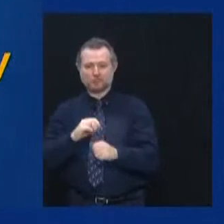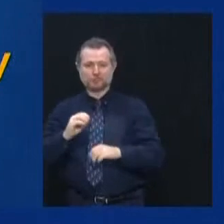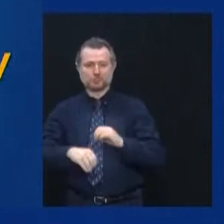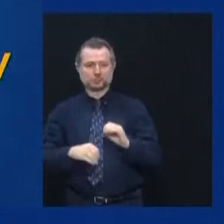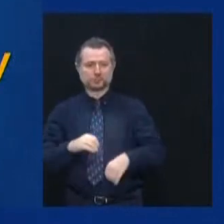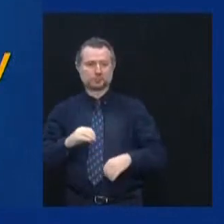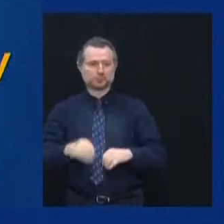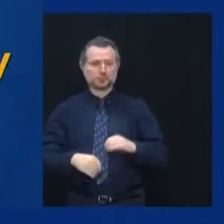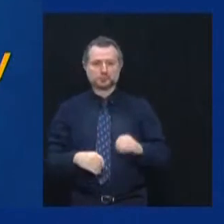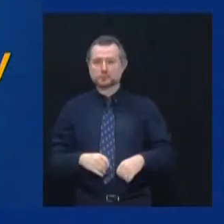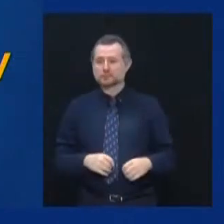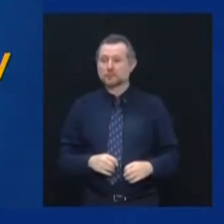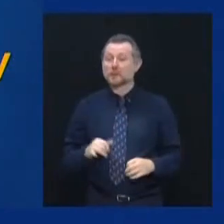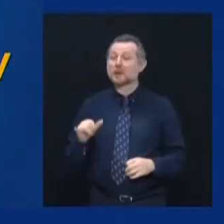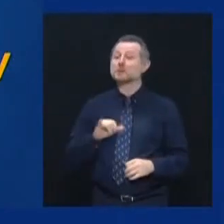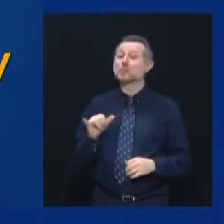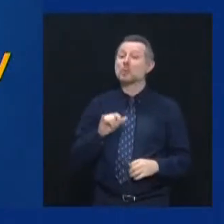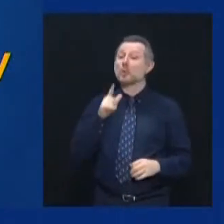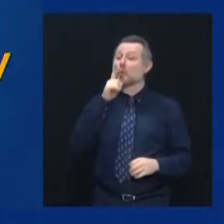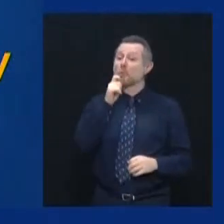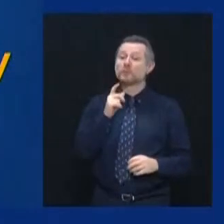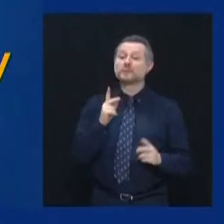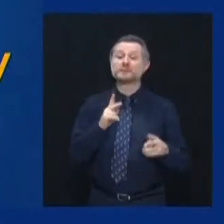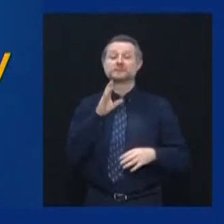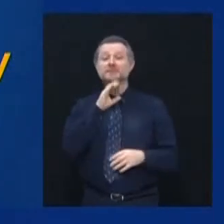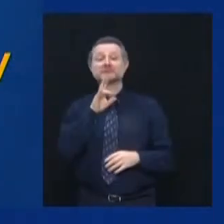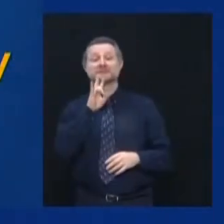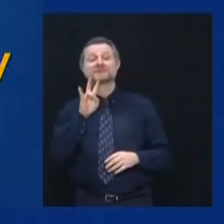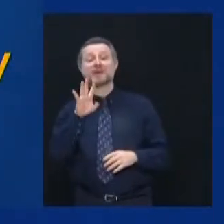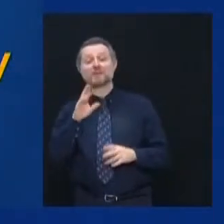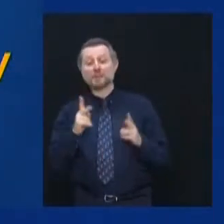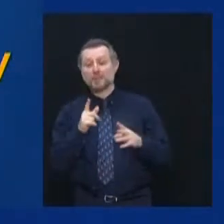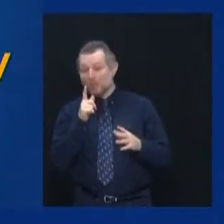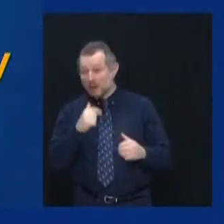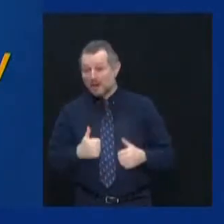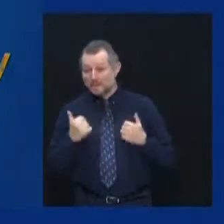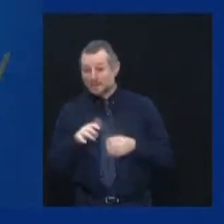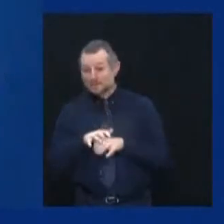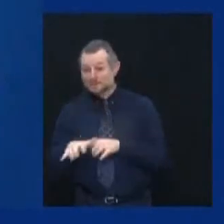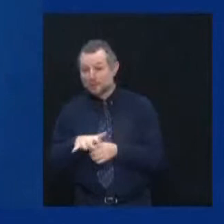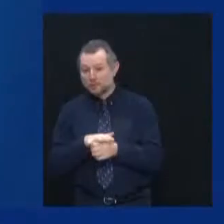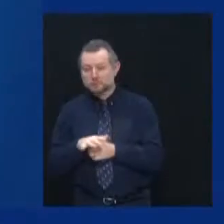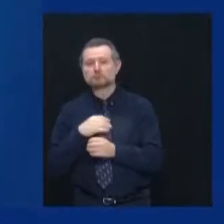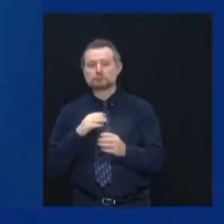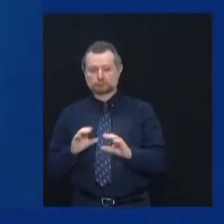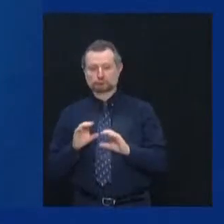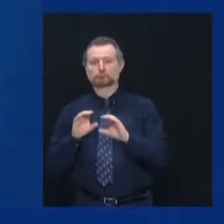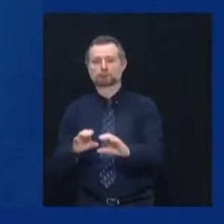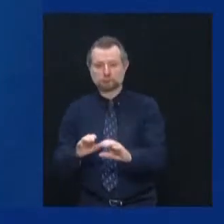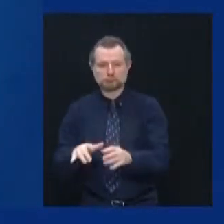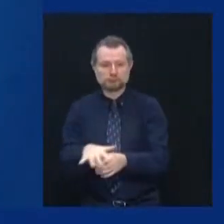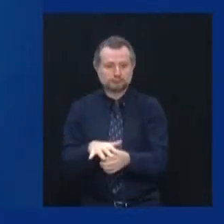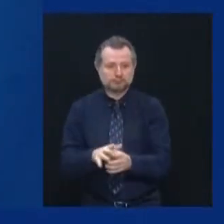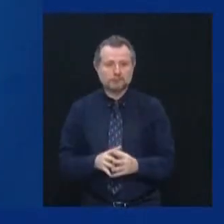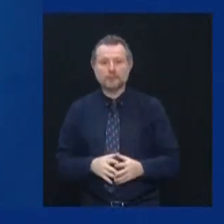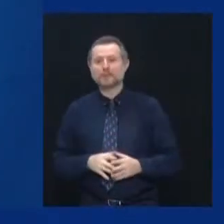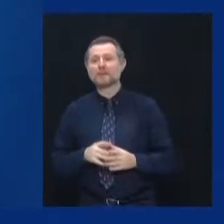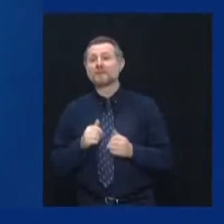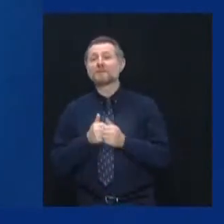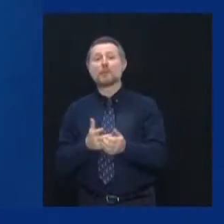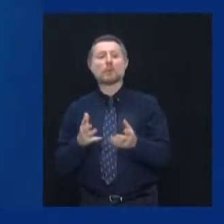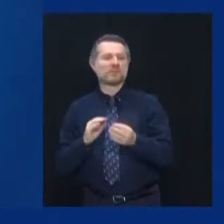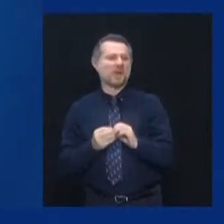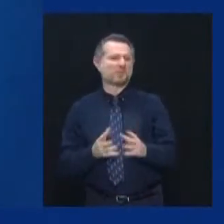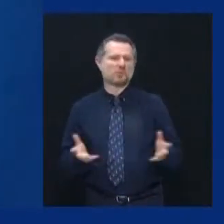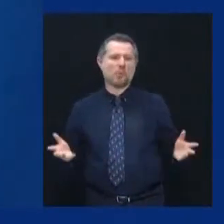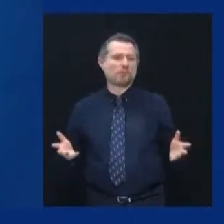the 75 plus get what they represent by numbers. So,